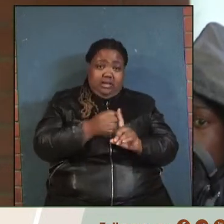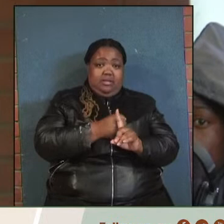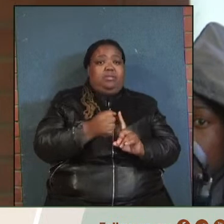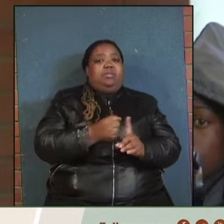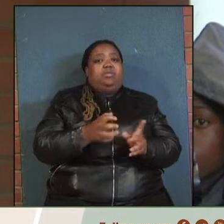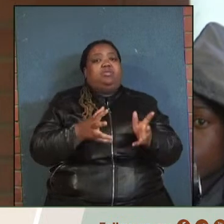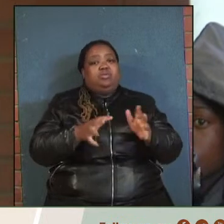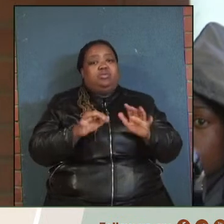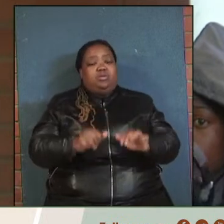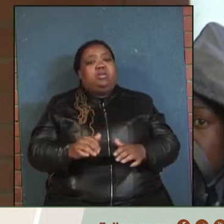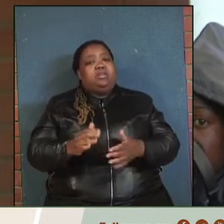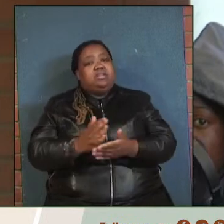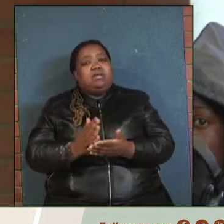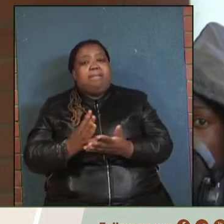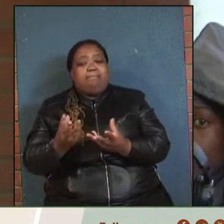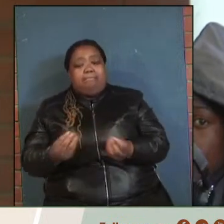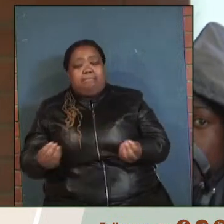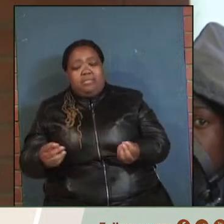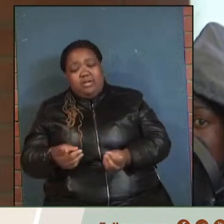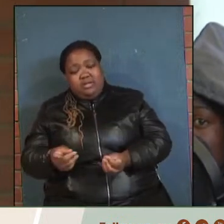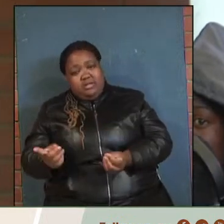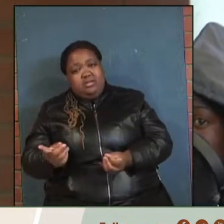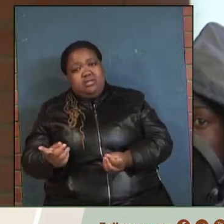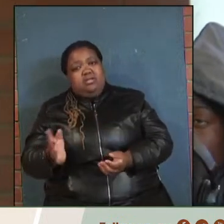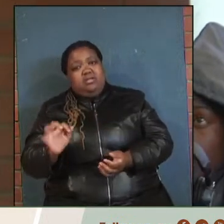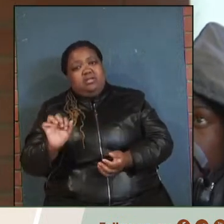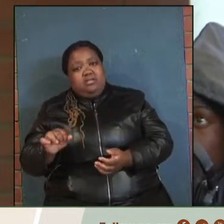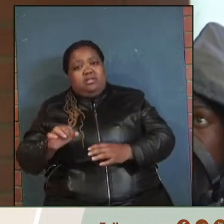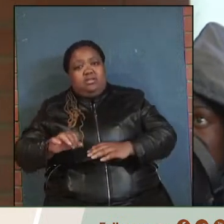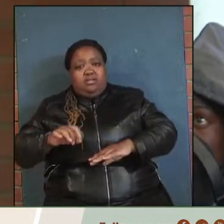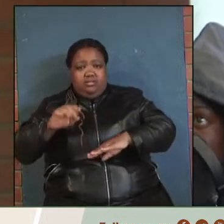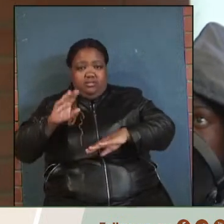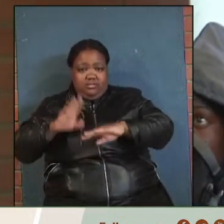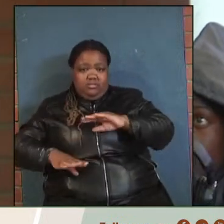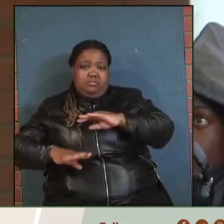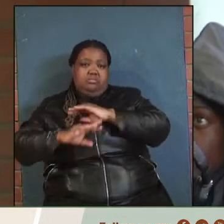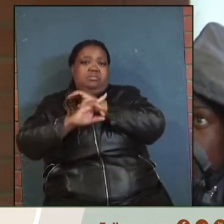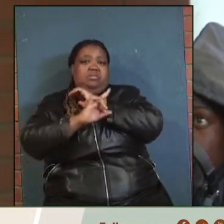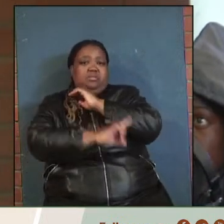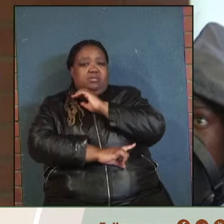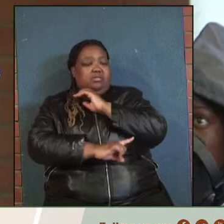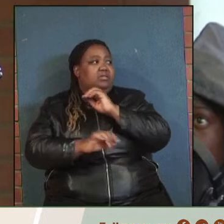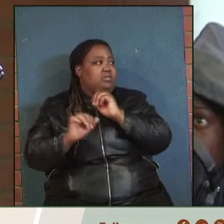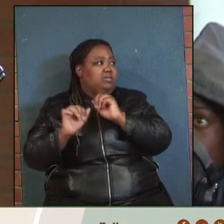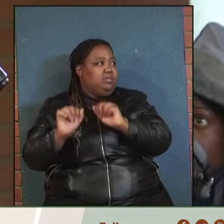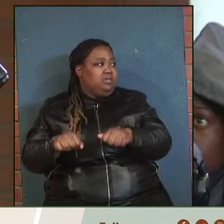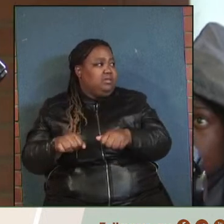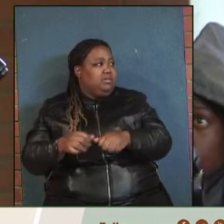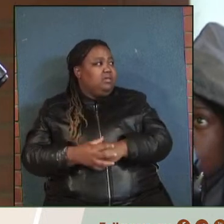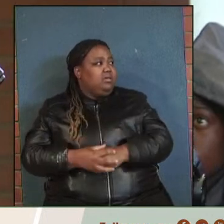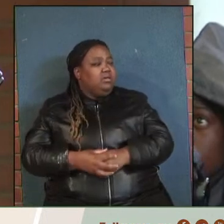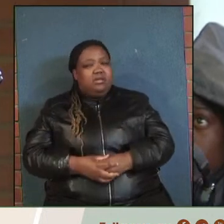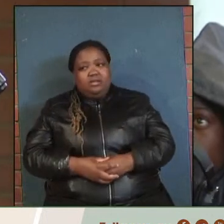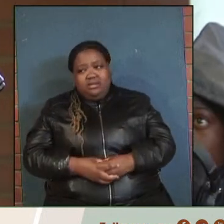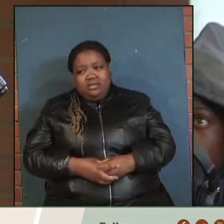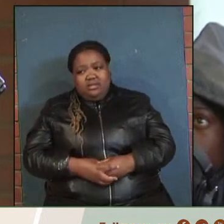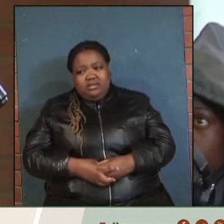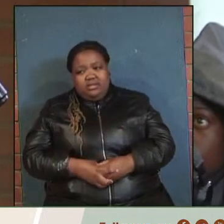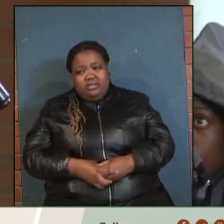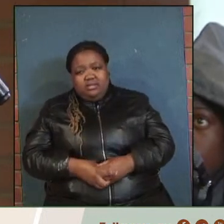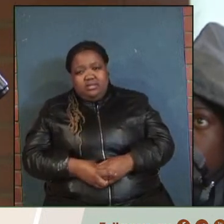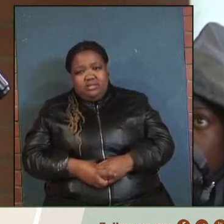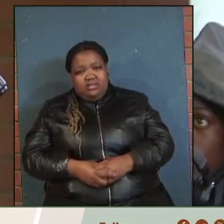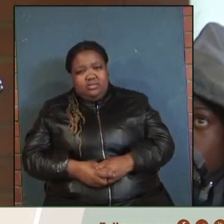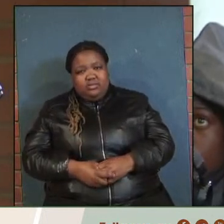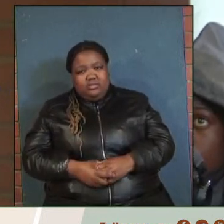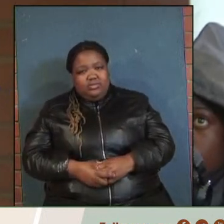bad kids can go through corporal punishment and that's discipline. So did I answer your question